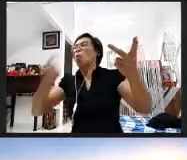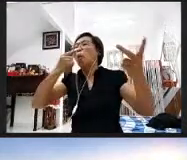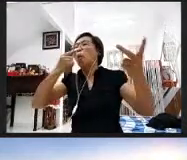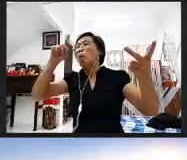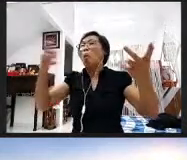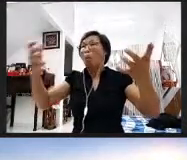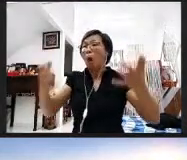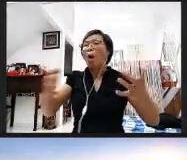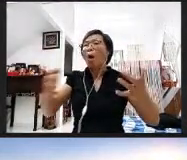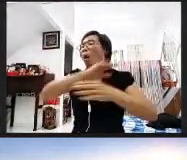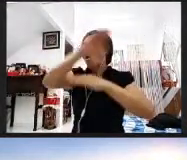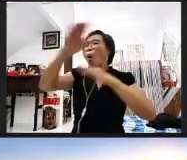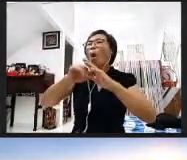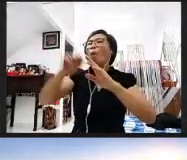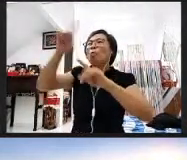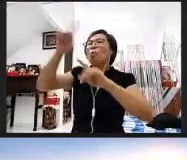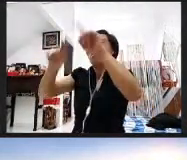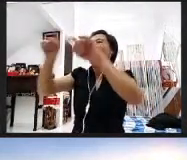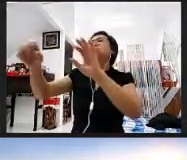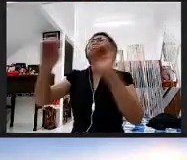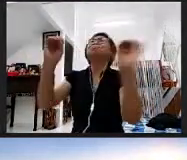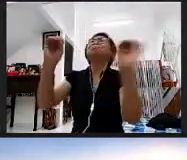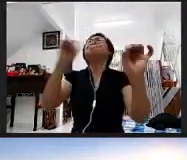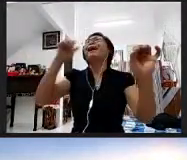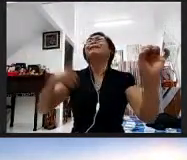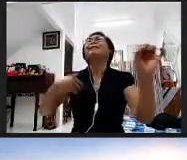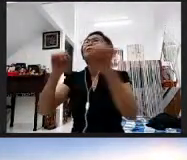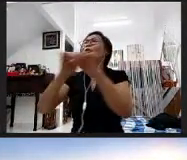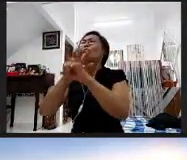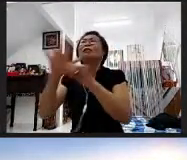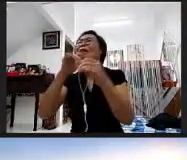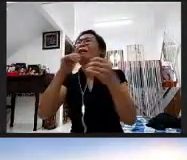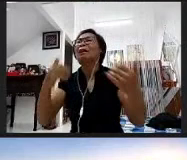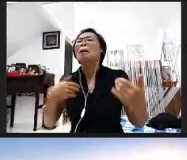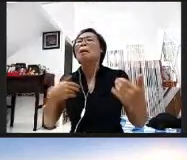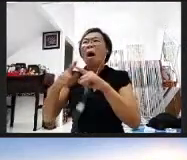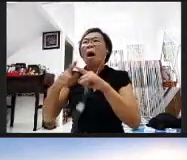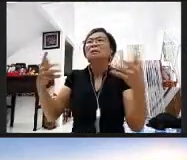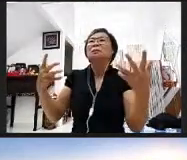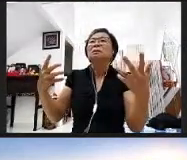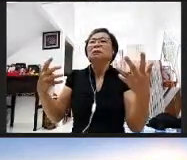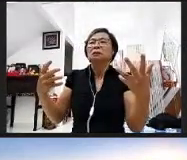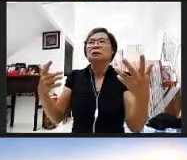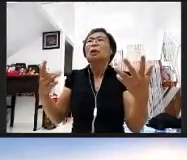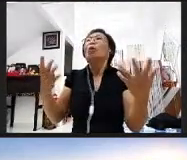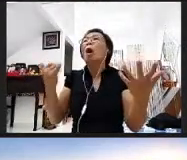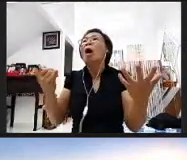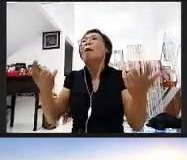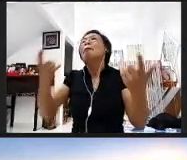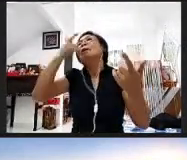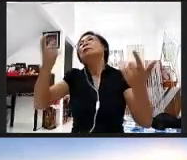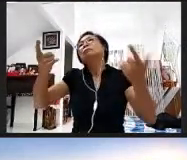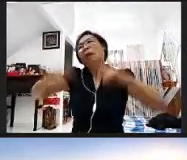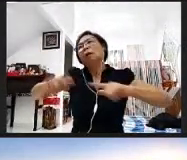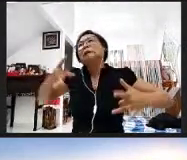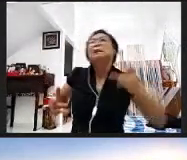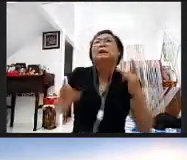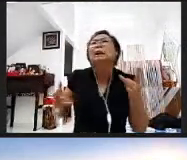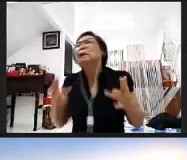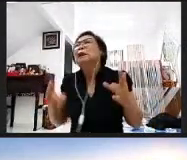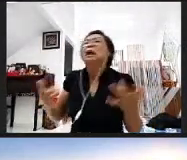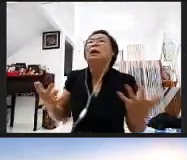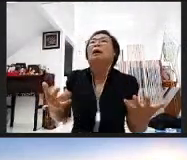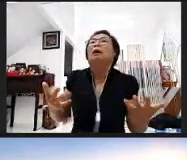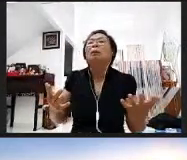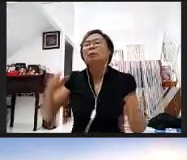Actually, all the tests were negative, but because she's affected by the anxiety. Yeah. So in terms of